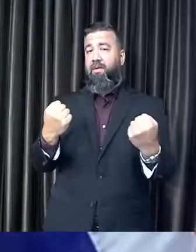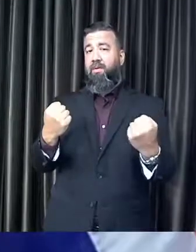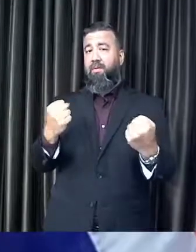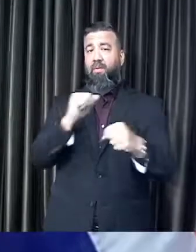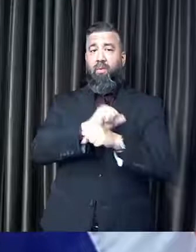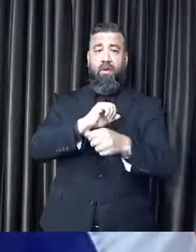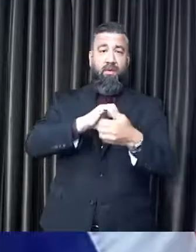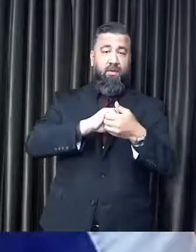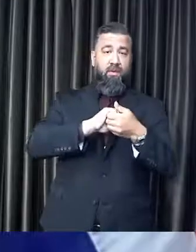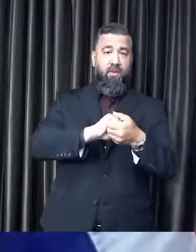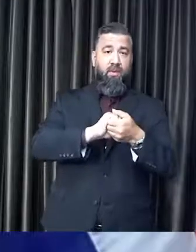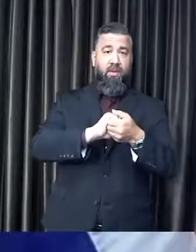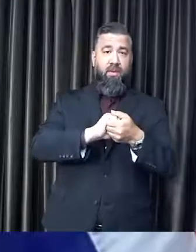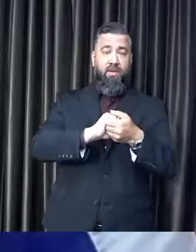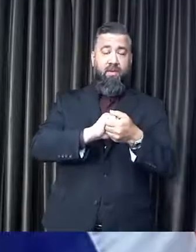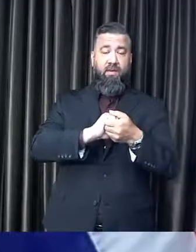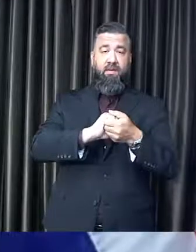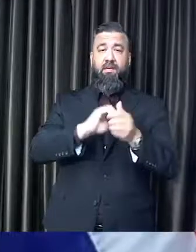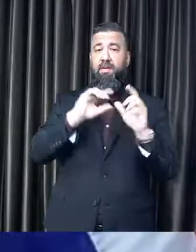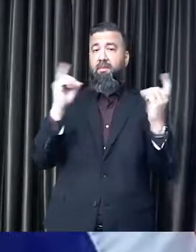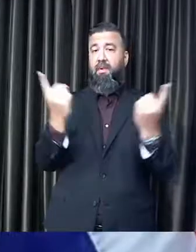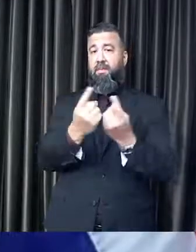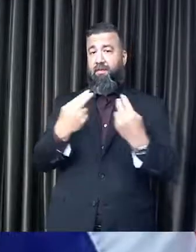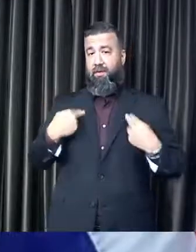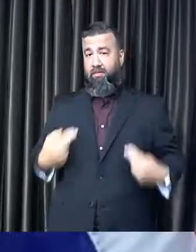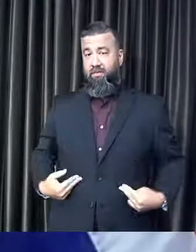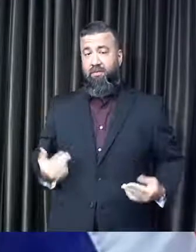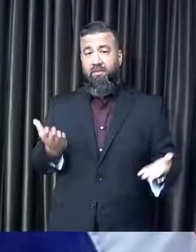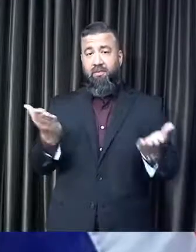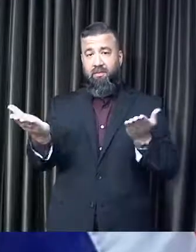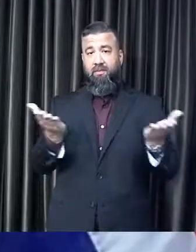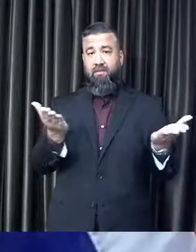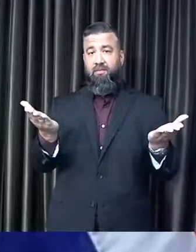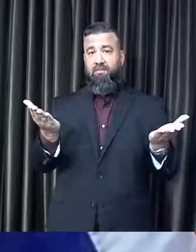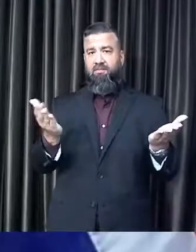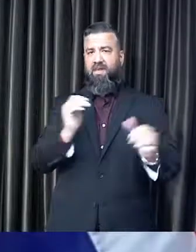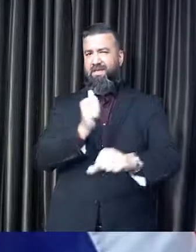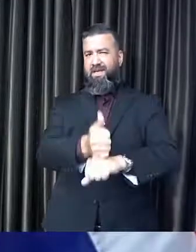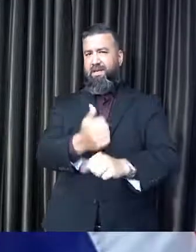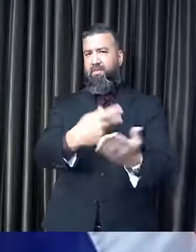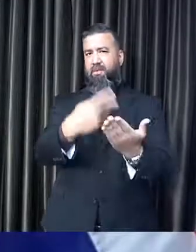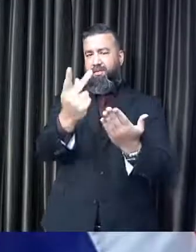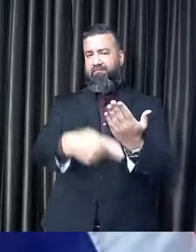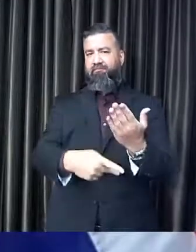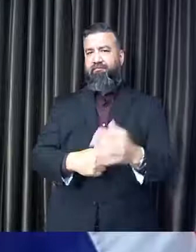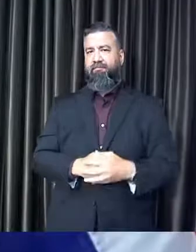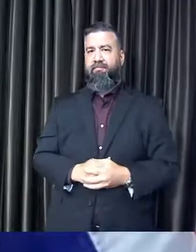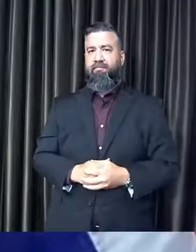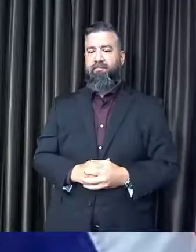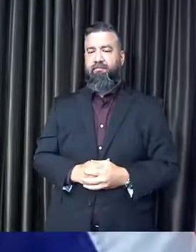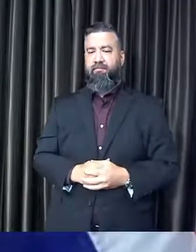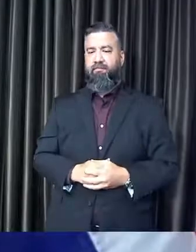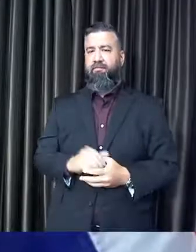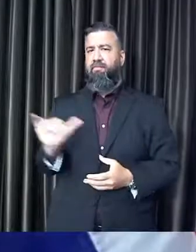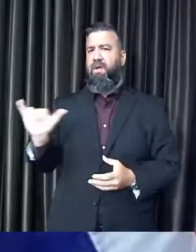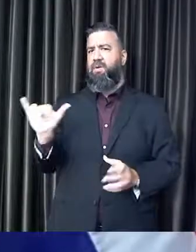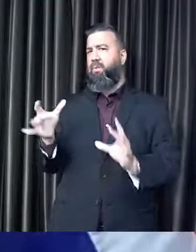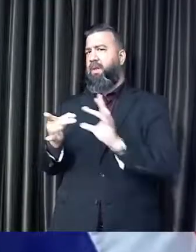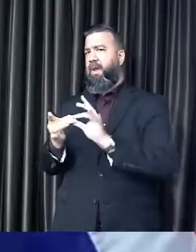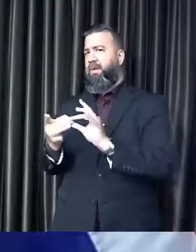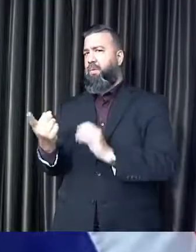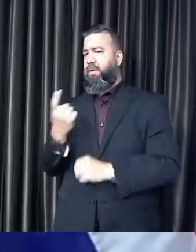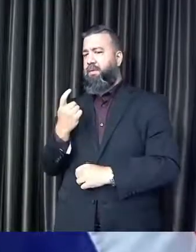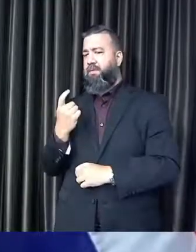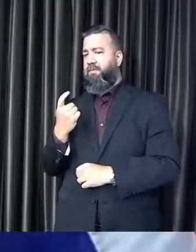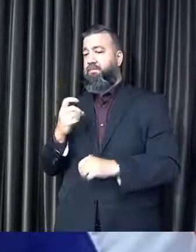with the Department of Human Services, puts that program together. And in a related question, could